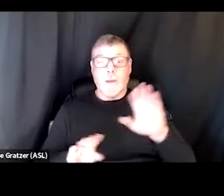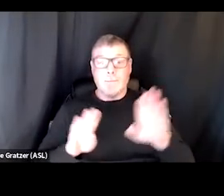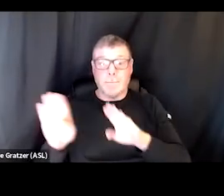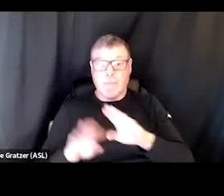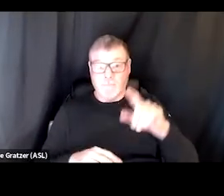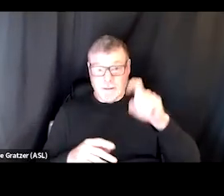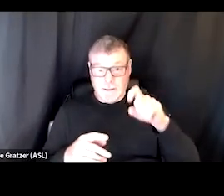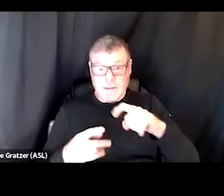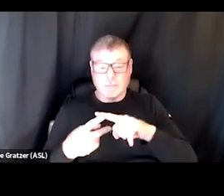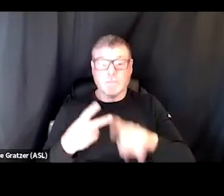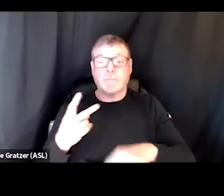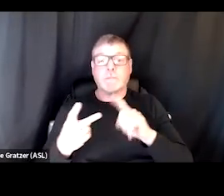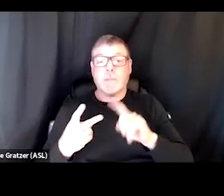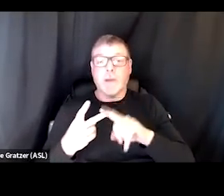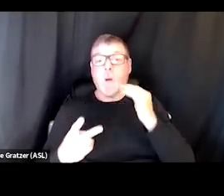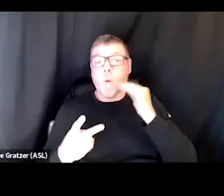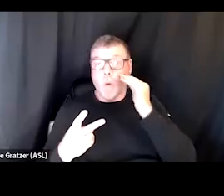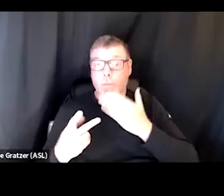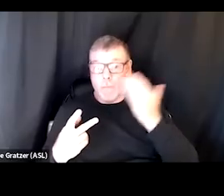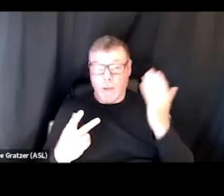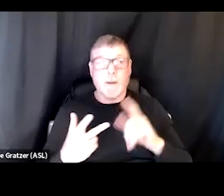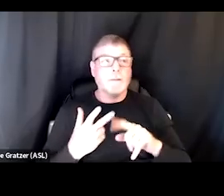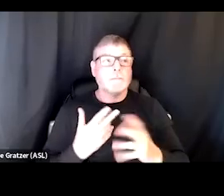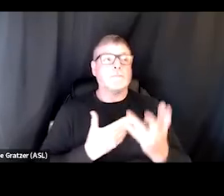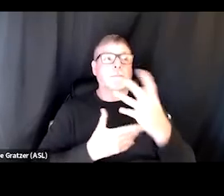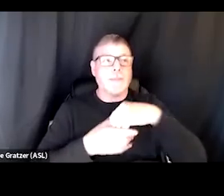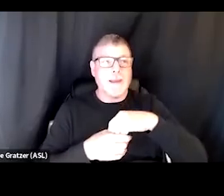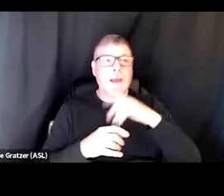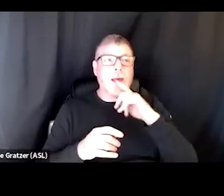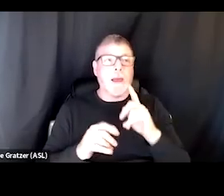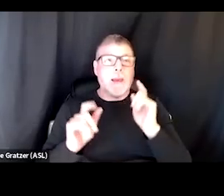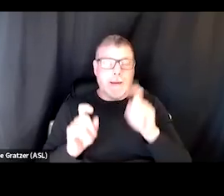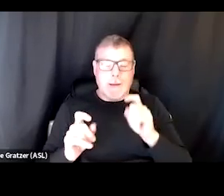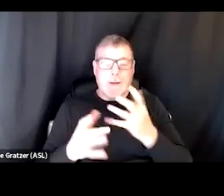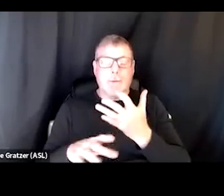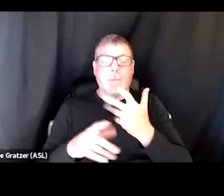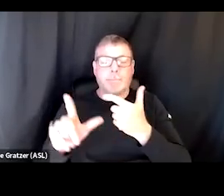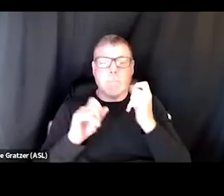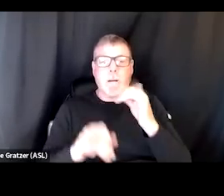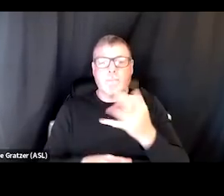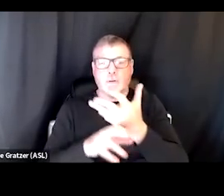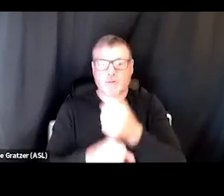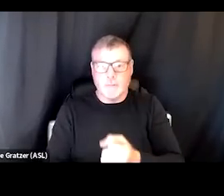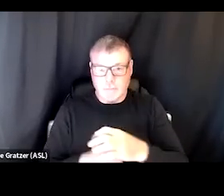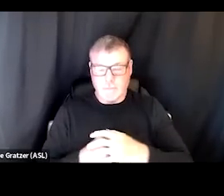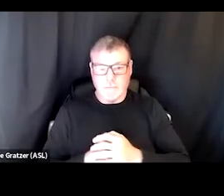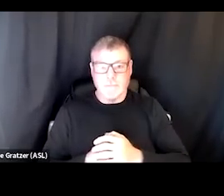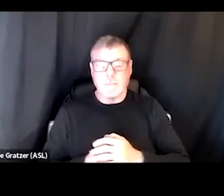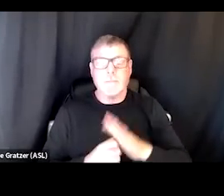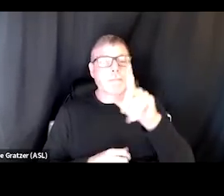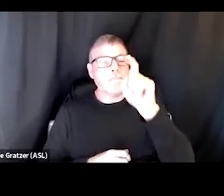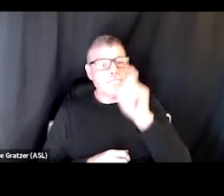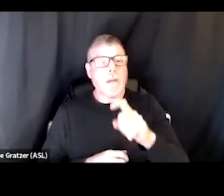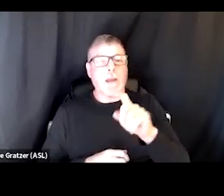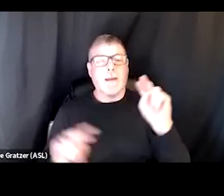core factors that are the same, and engagement moves at the speed of trust. So we must start with a